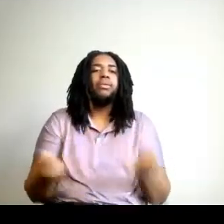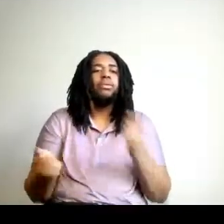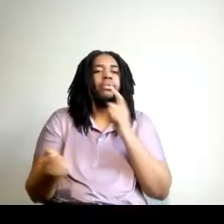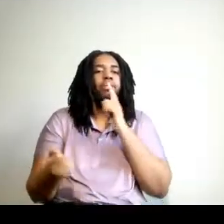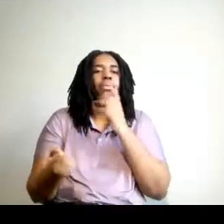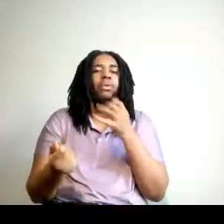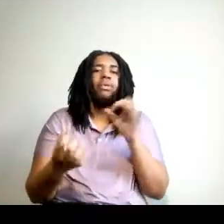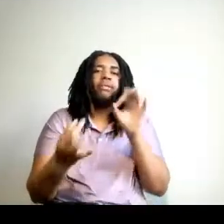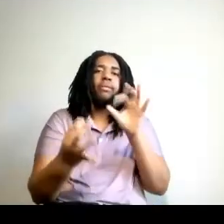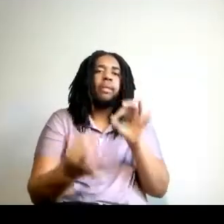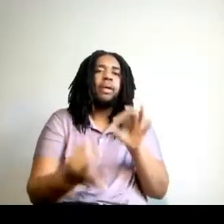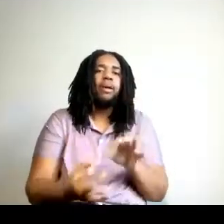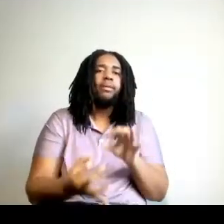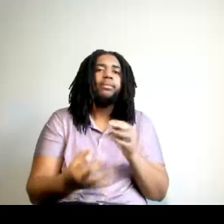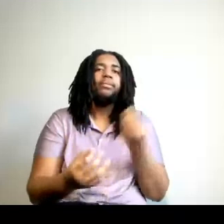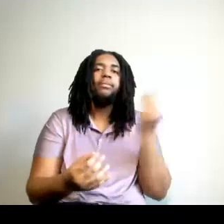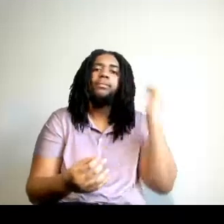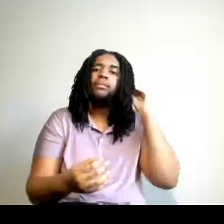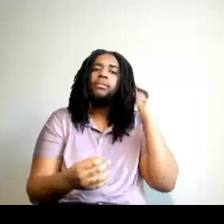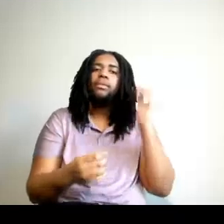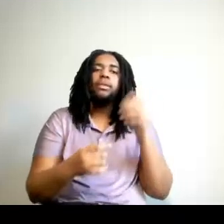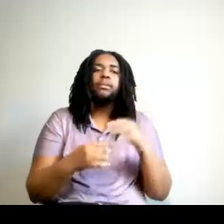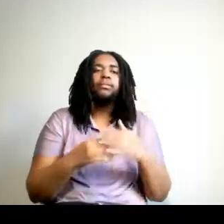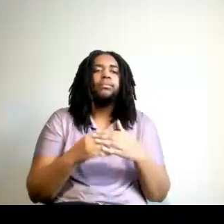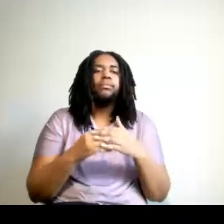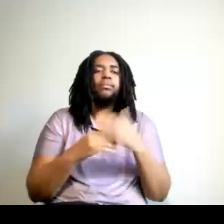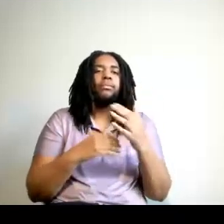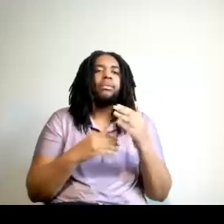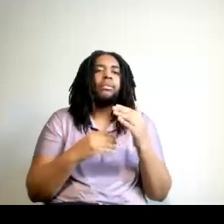feedback, and then we'll wrap up with some next steps.